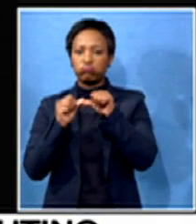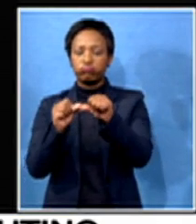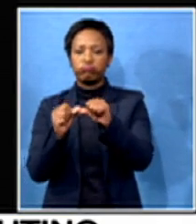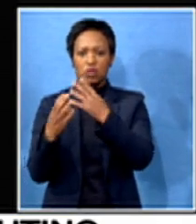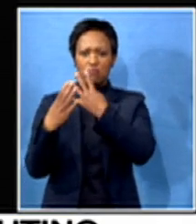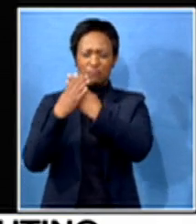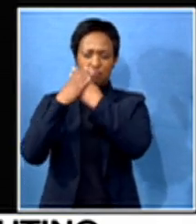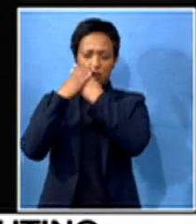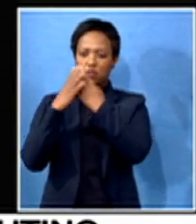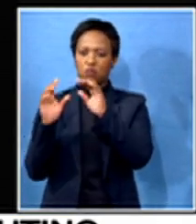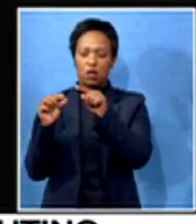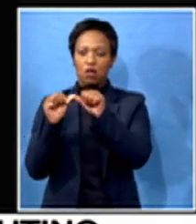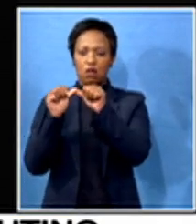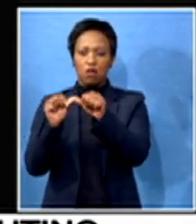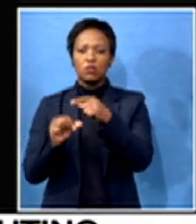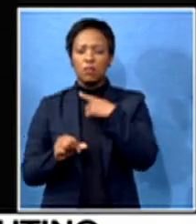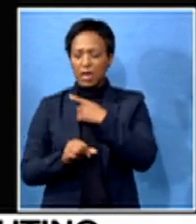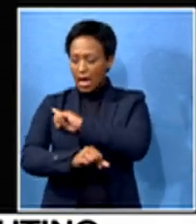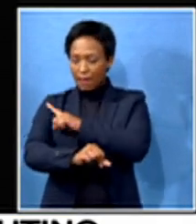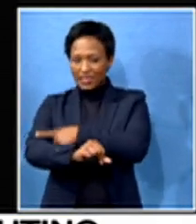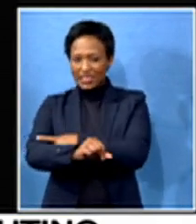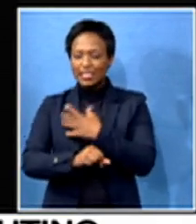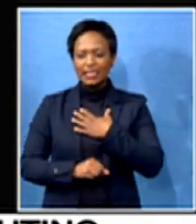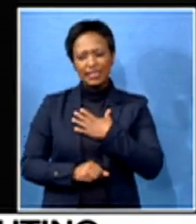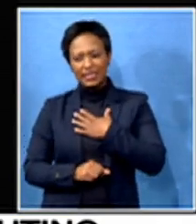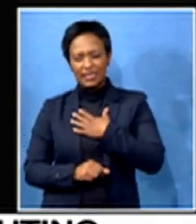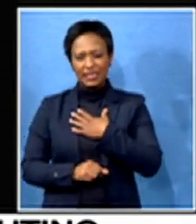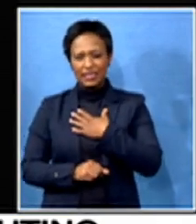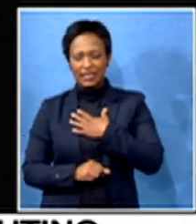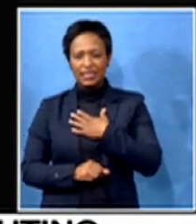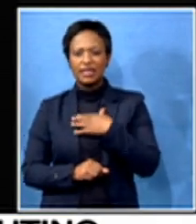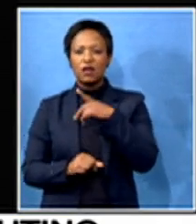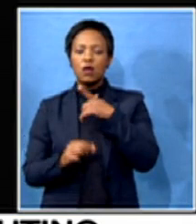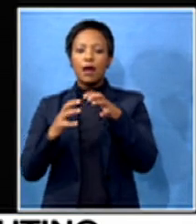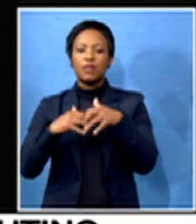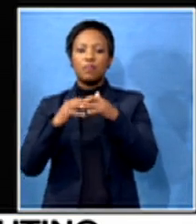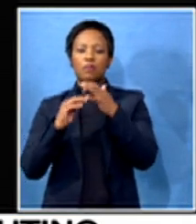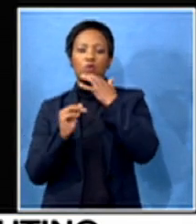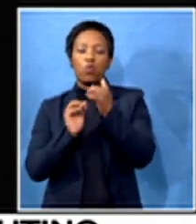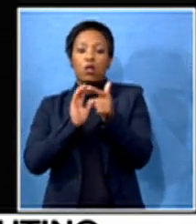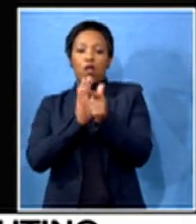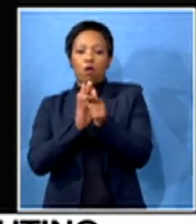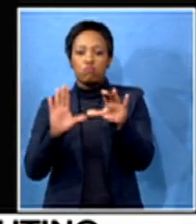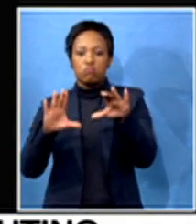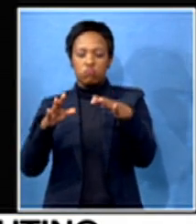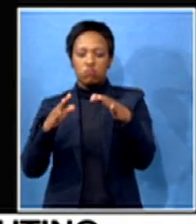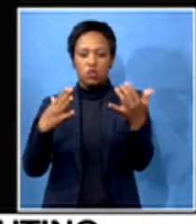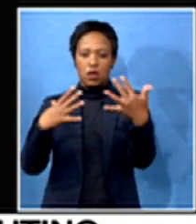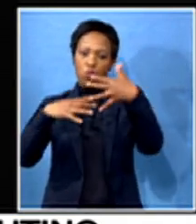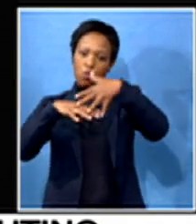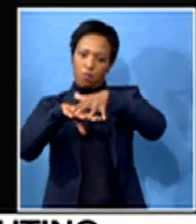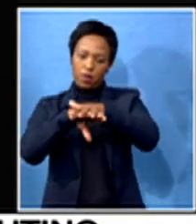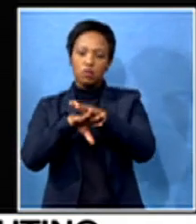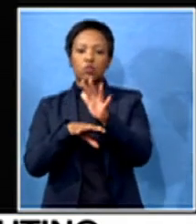myself that whenever I have the capacity to start my own law practice, I'm definitely going to incorporate these